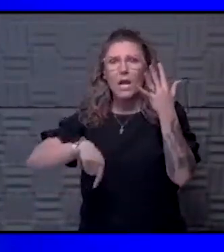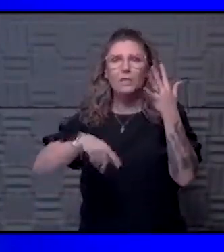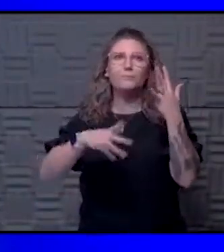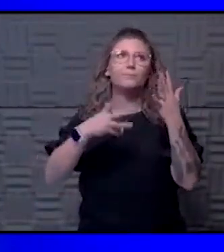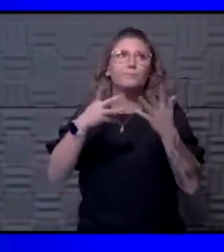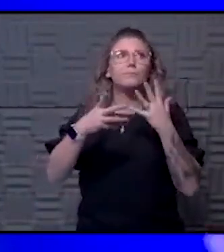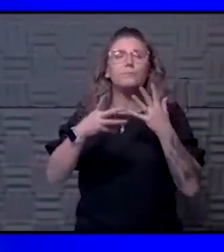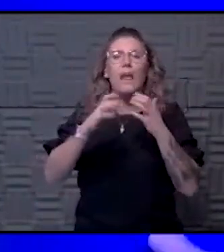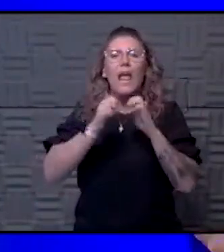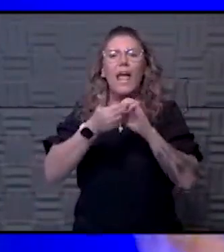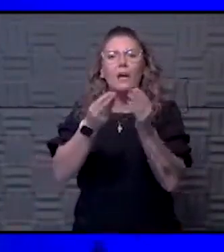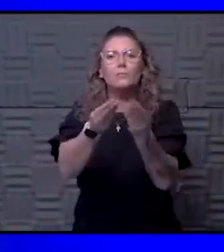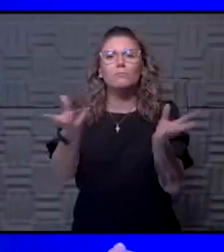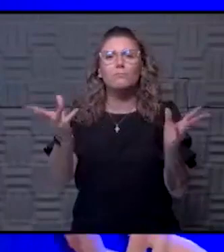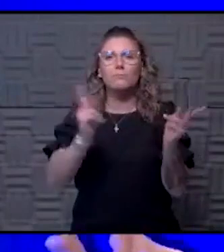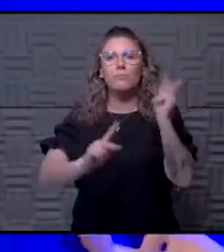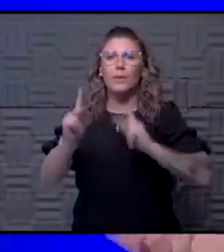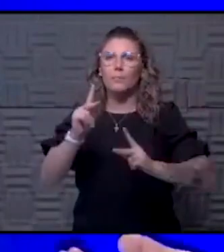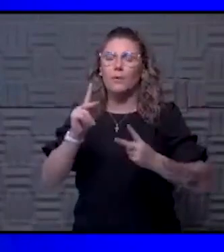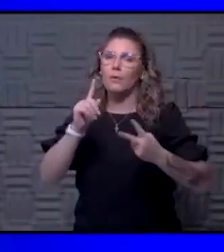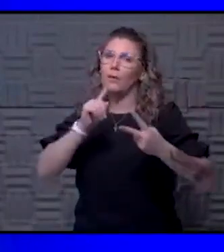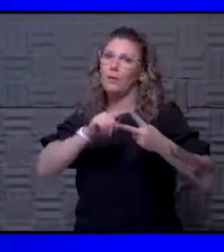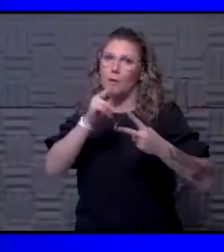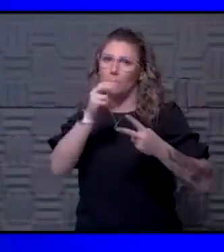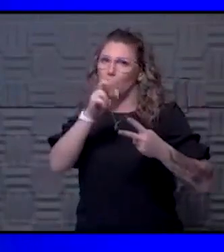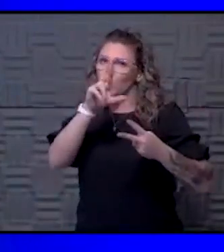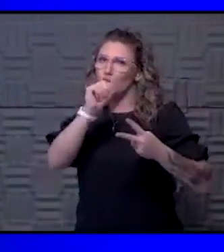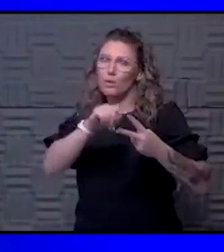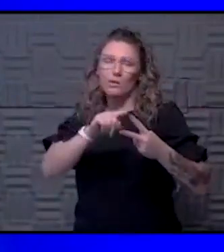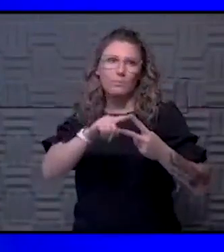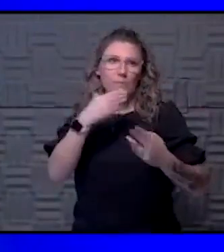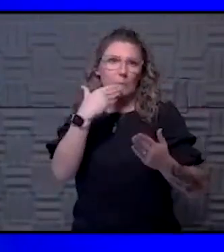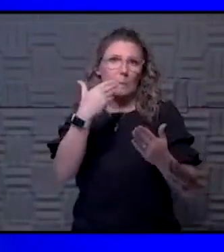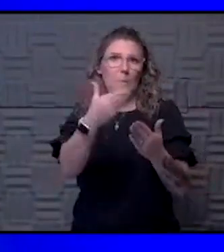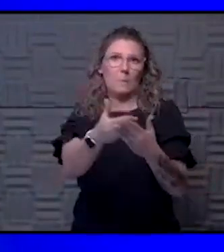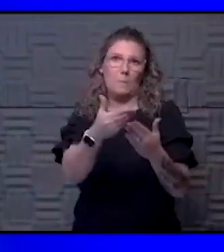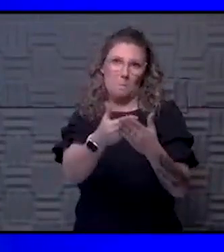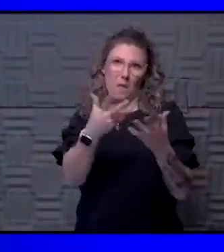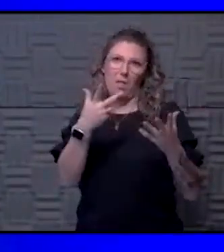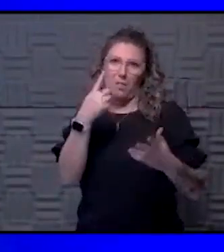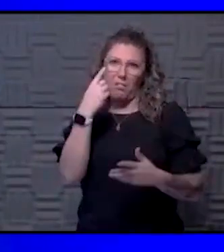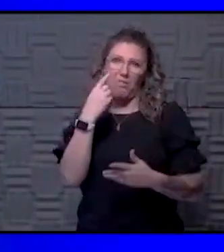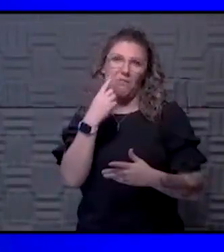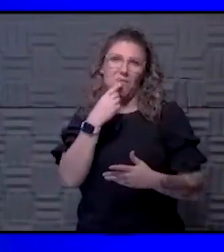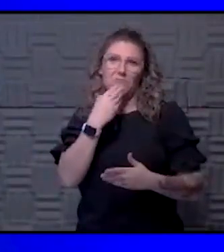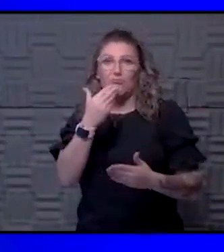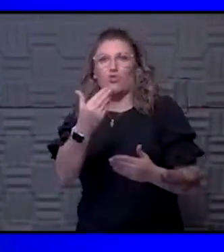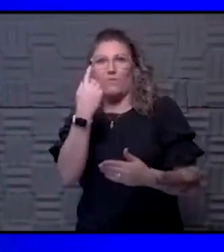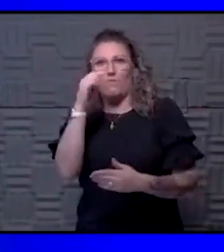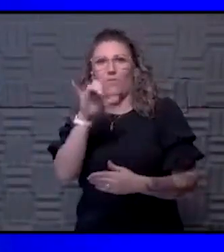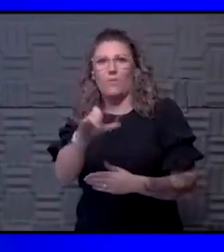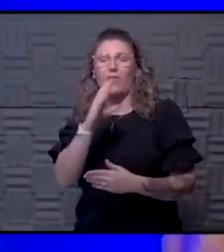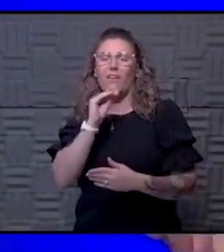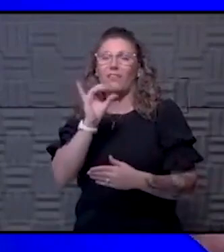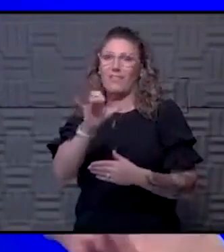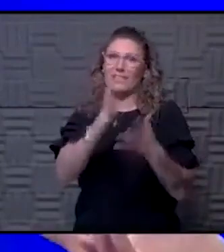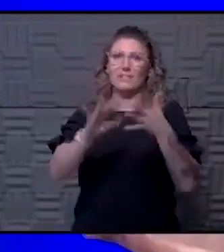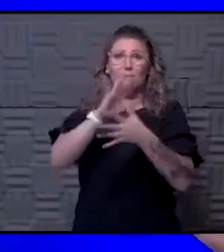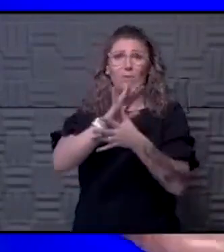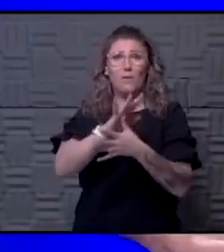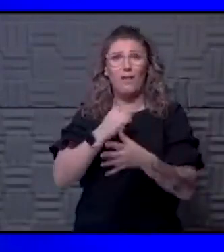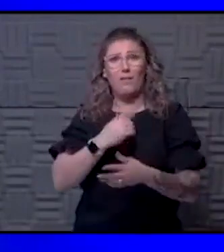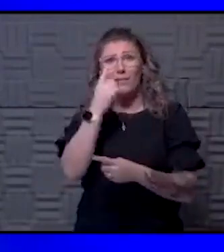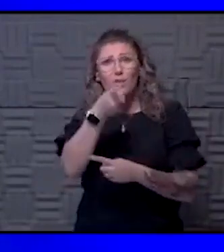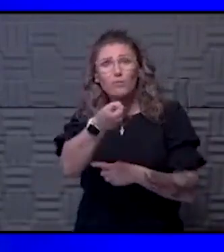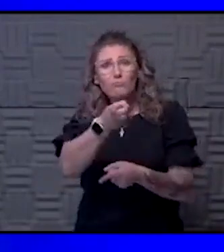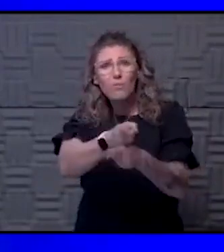of getting that to people. Moderna is really well suited for that. So we'll have to see, but that is a priority because I think you're right. We